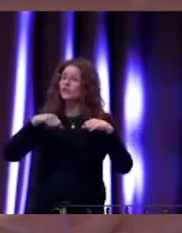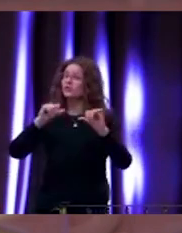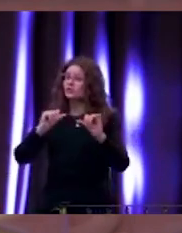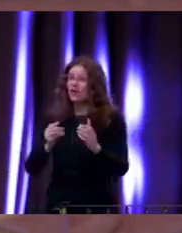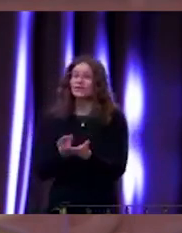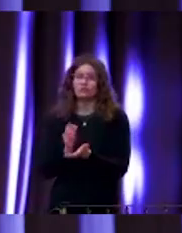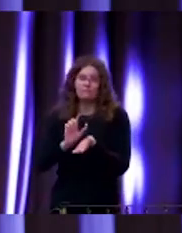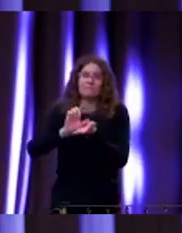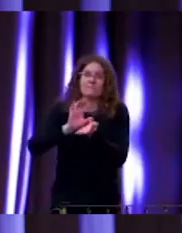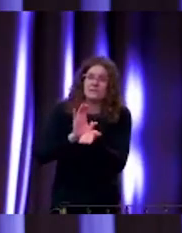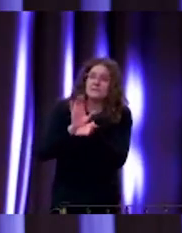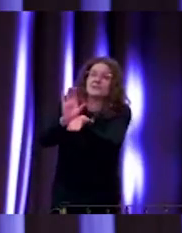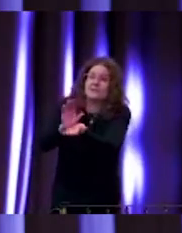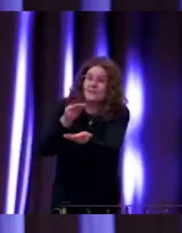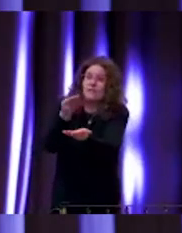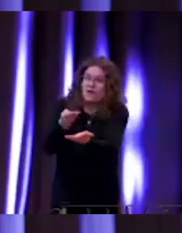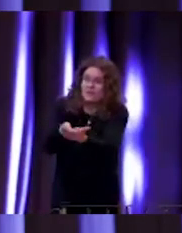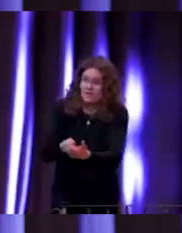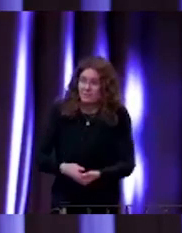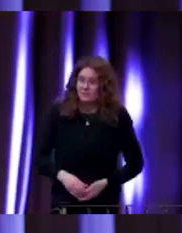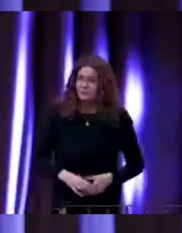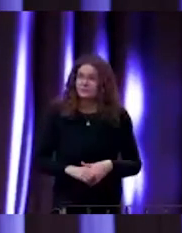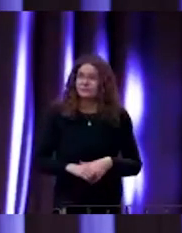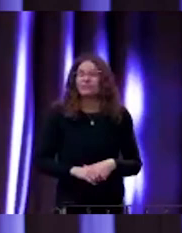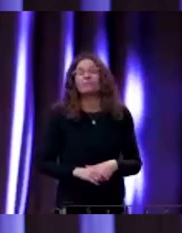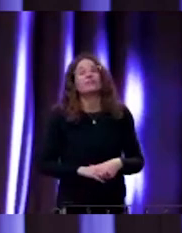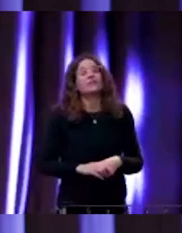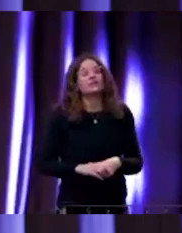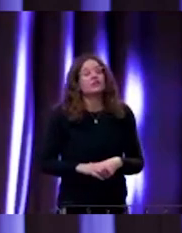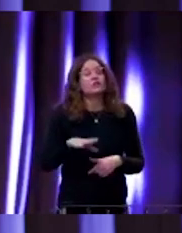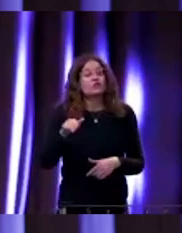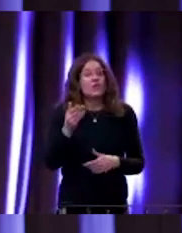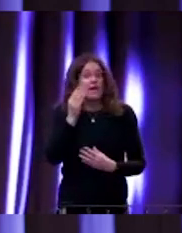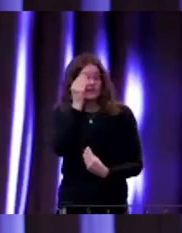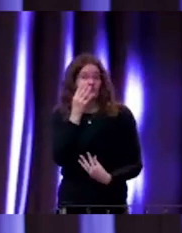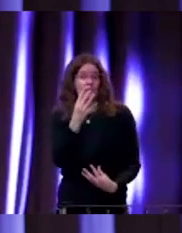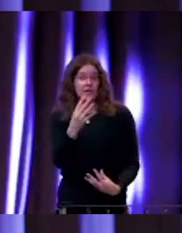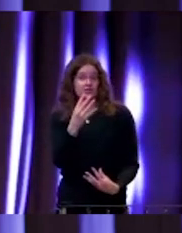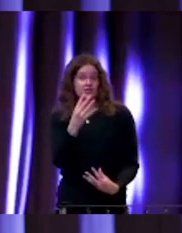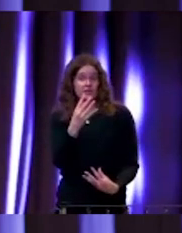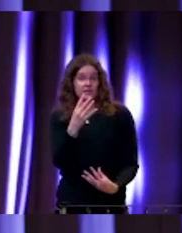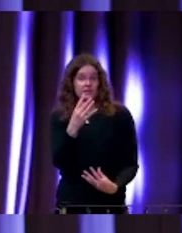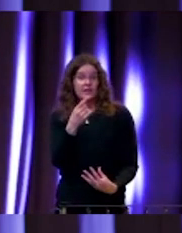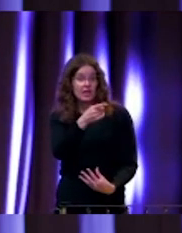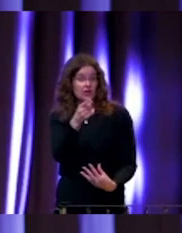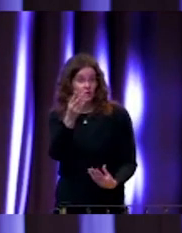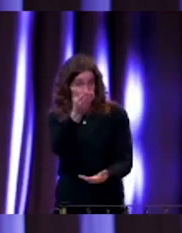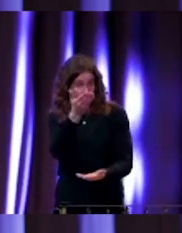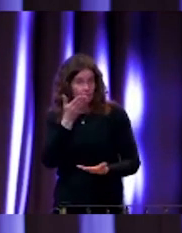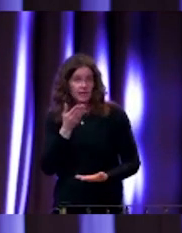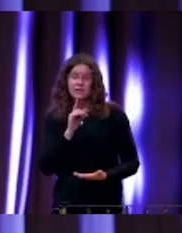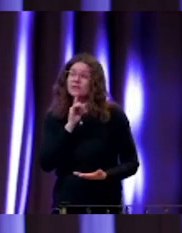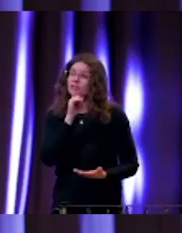so that information that you submit as grantees is incredibly valuable in helping us learn how to do